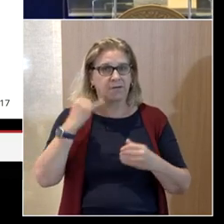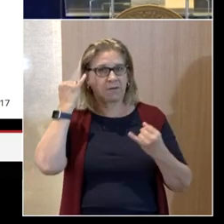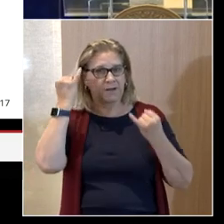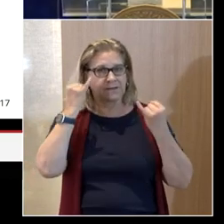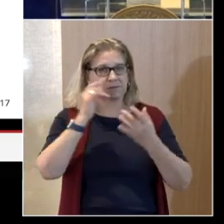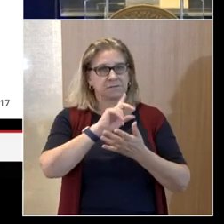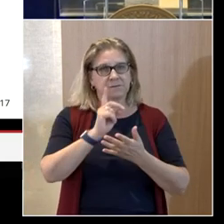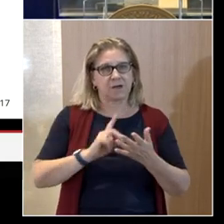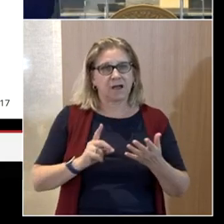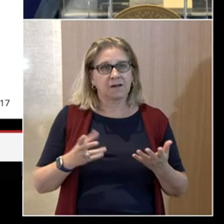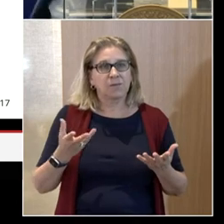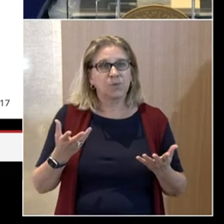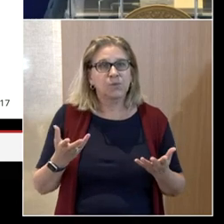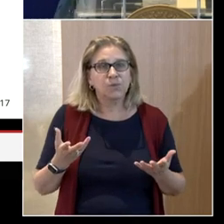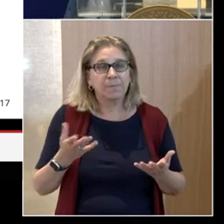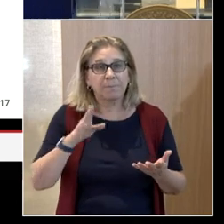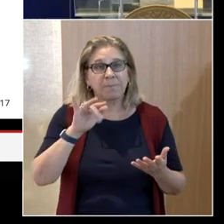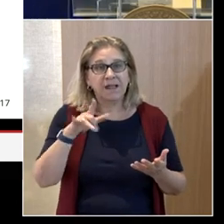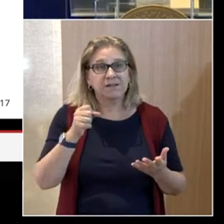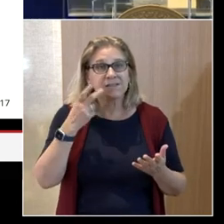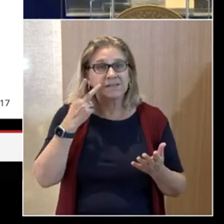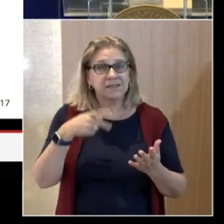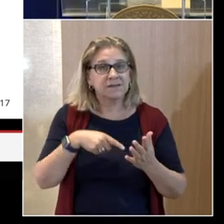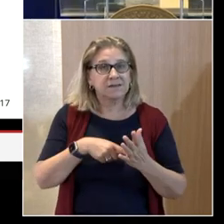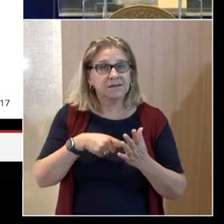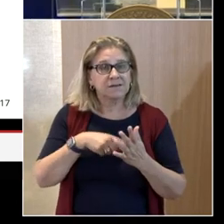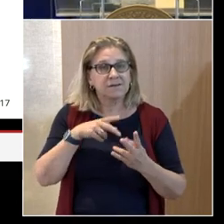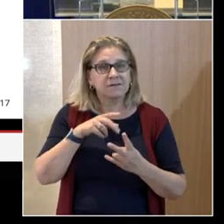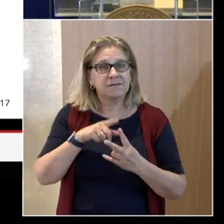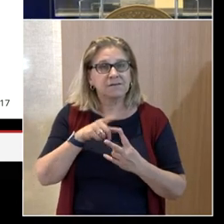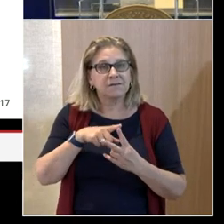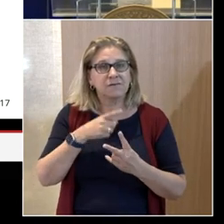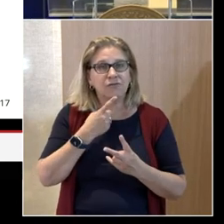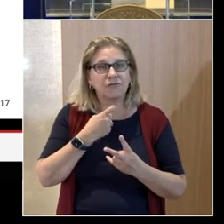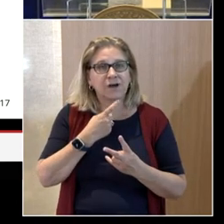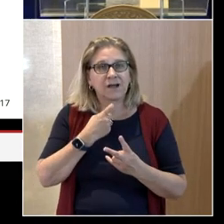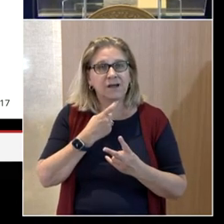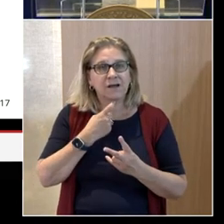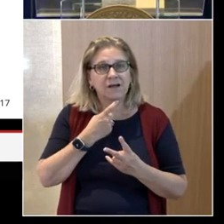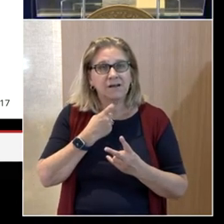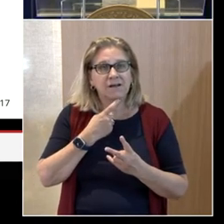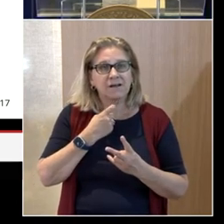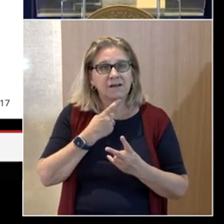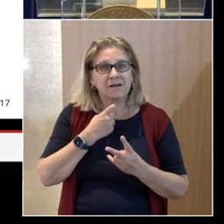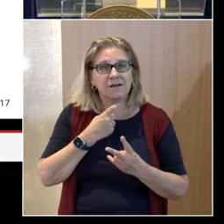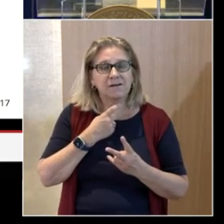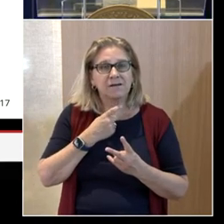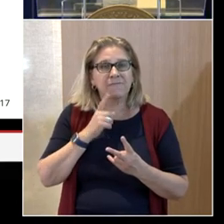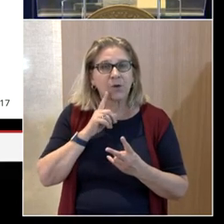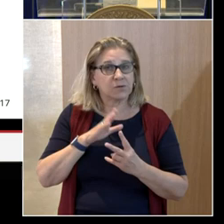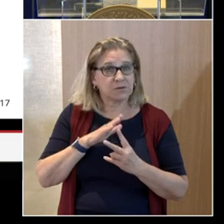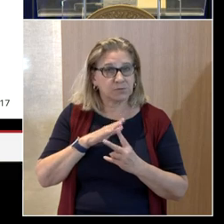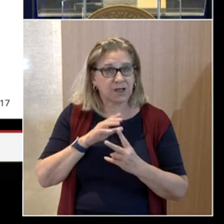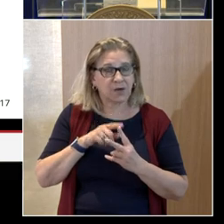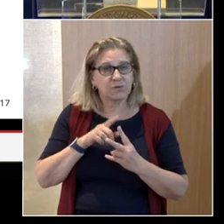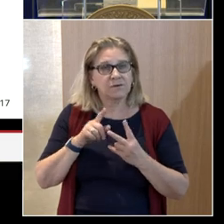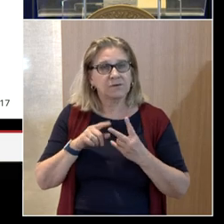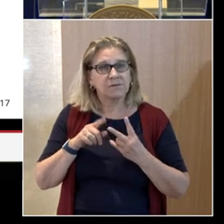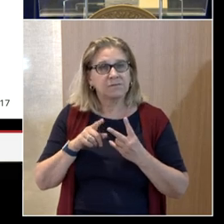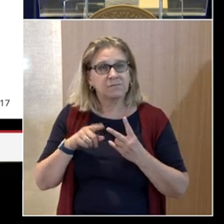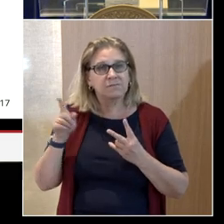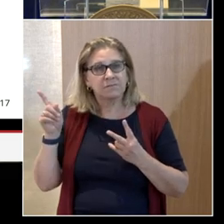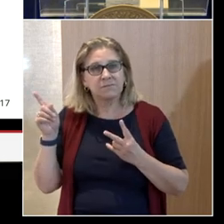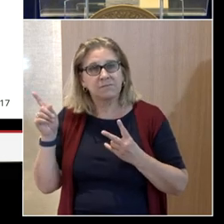areas for red or pink, I guess, for the downtown bid and orange for the Golden Triangle. And